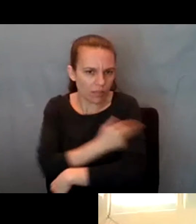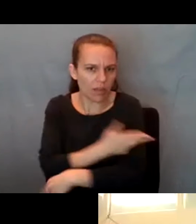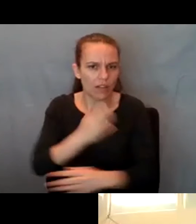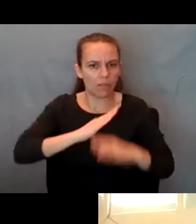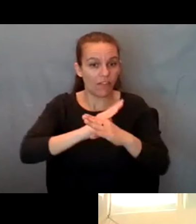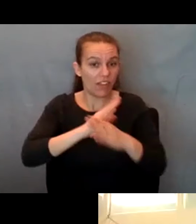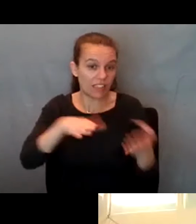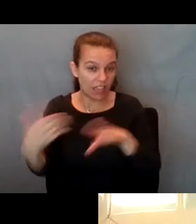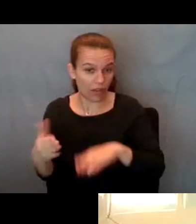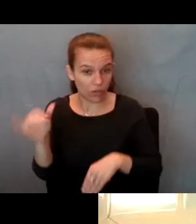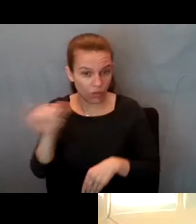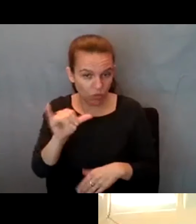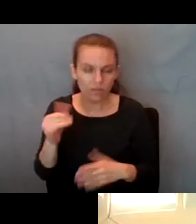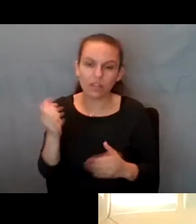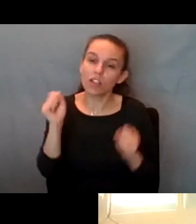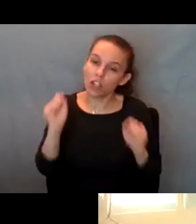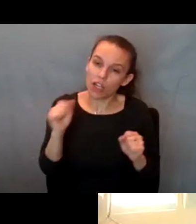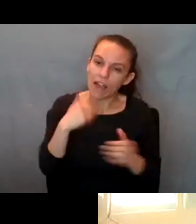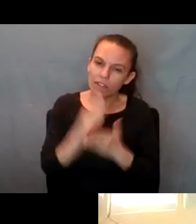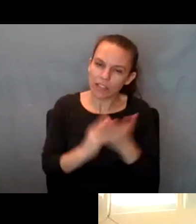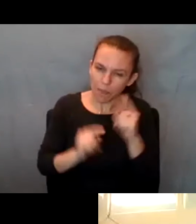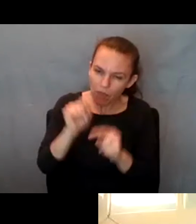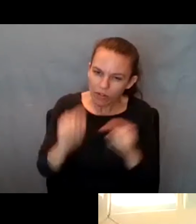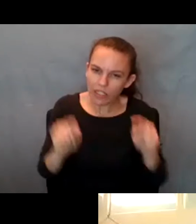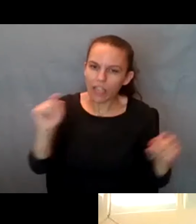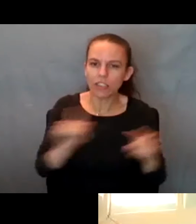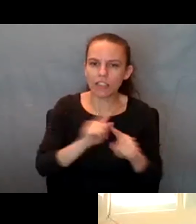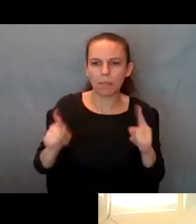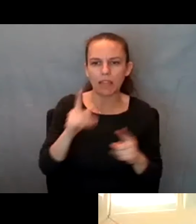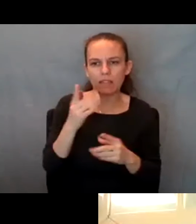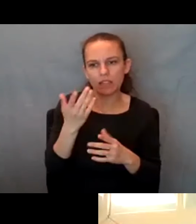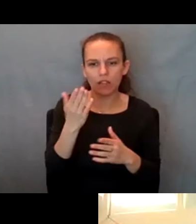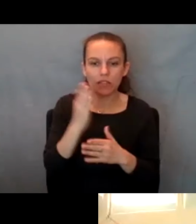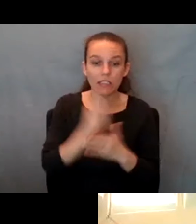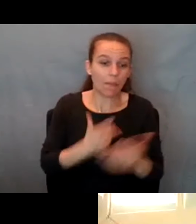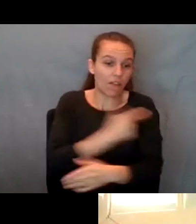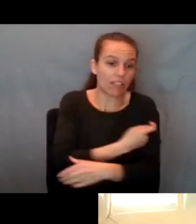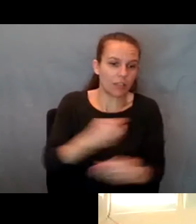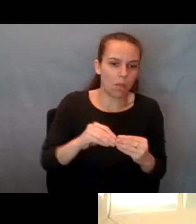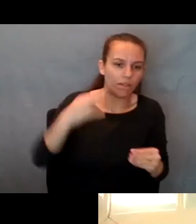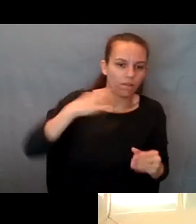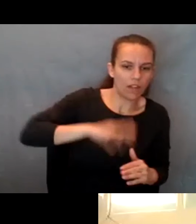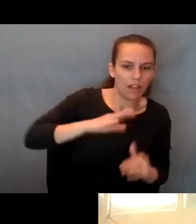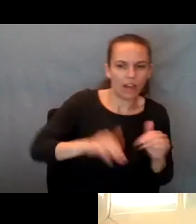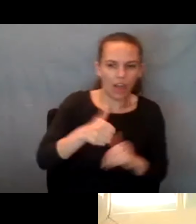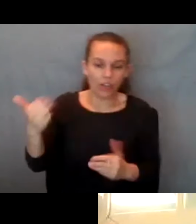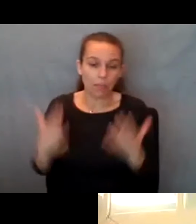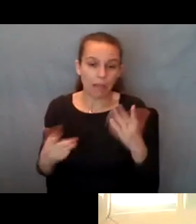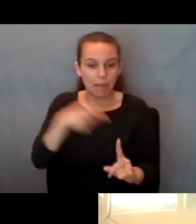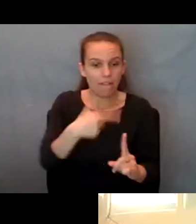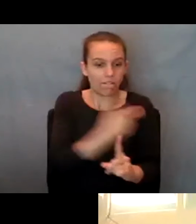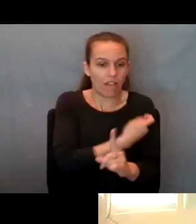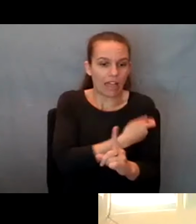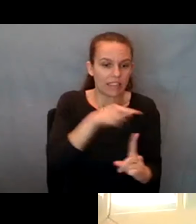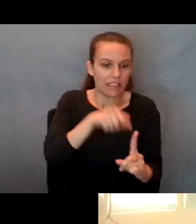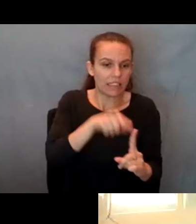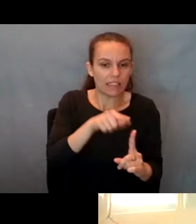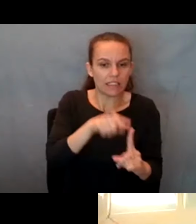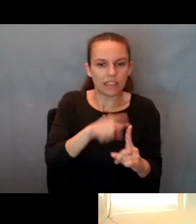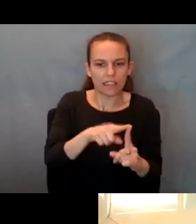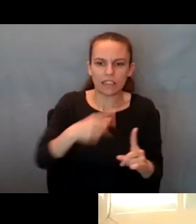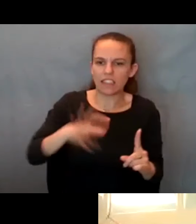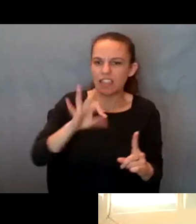variations, but again, there are advantages to some vaccines over others. So you may have a vaccine with 95% efficacy, but it requires ultra cold chain